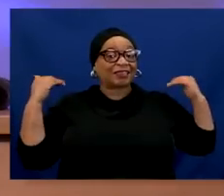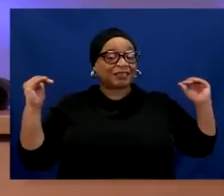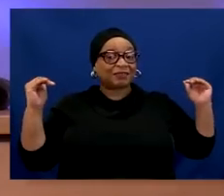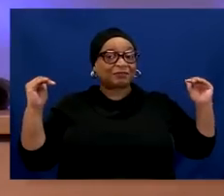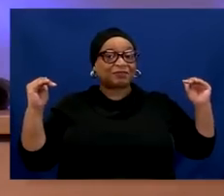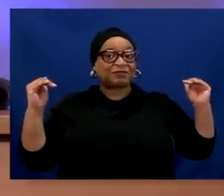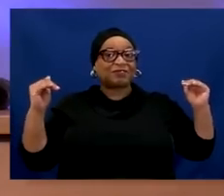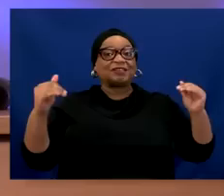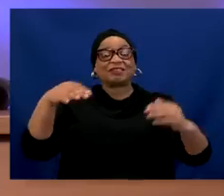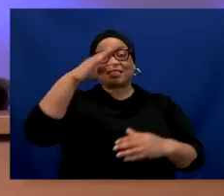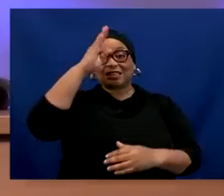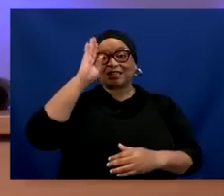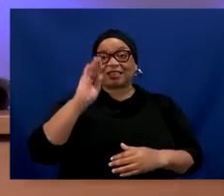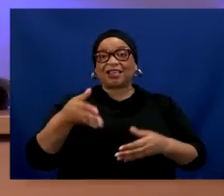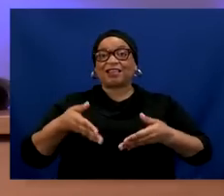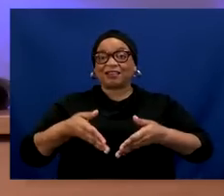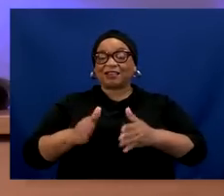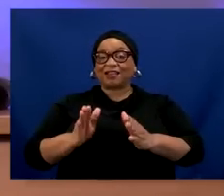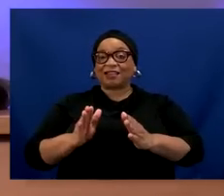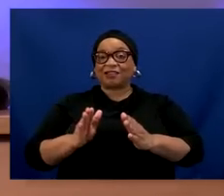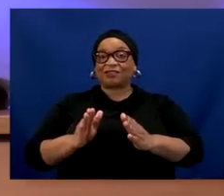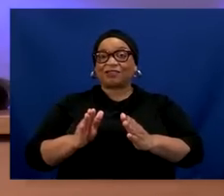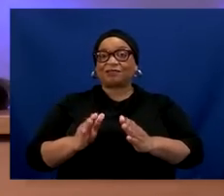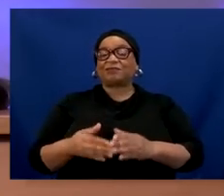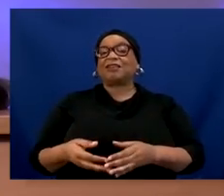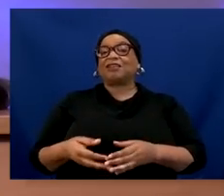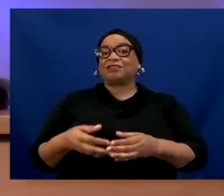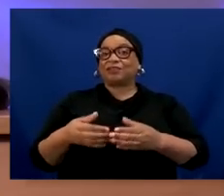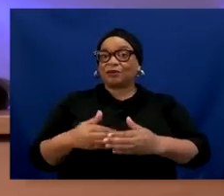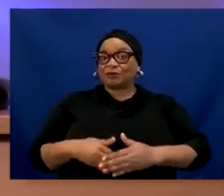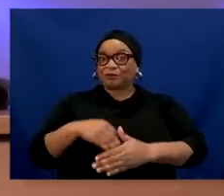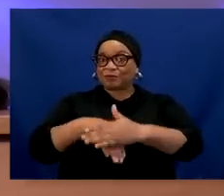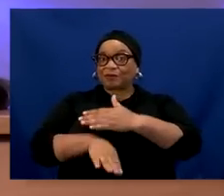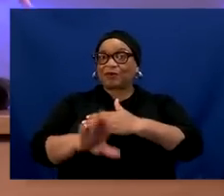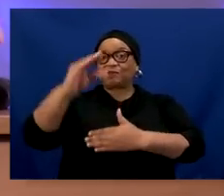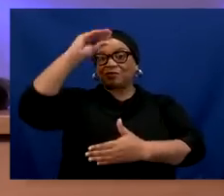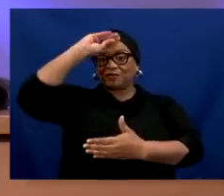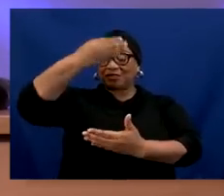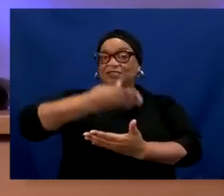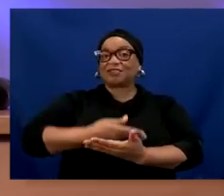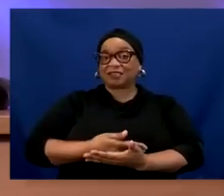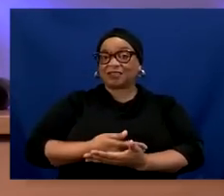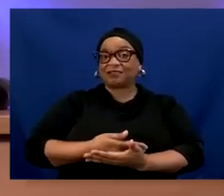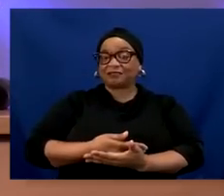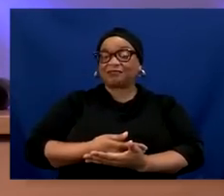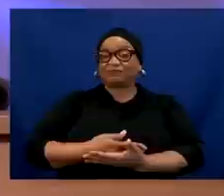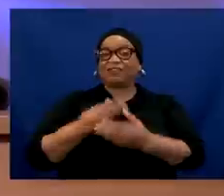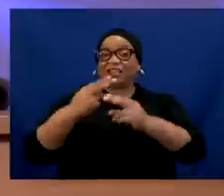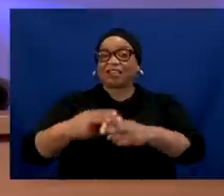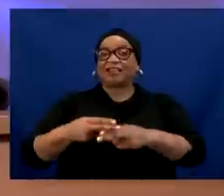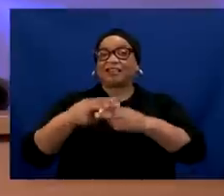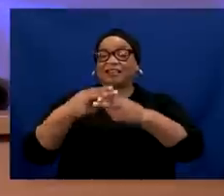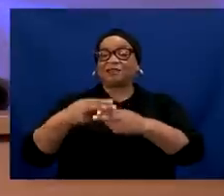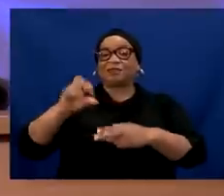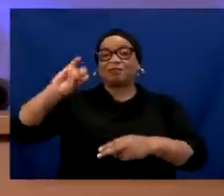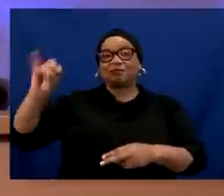God is going to allow her and her husband Zechariah to conceive and have a child, and they're going to name him